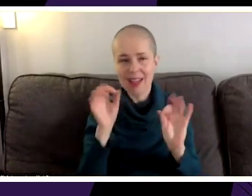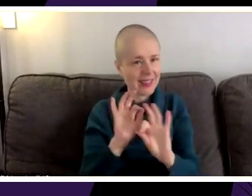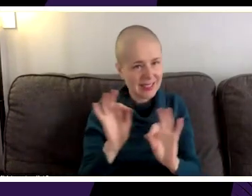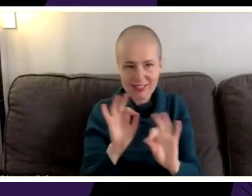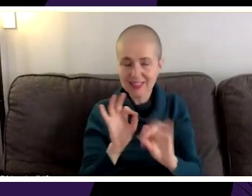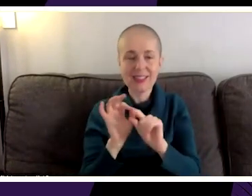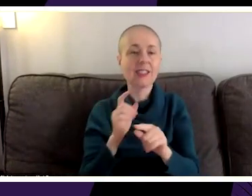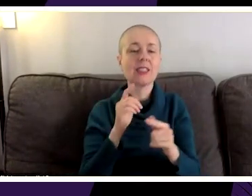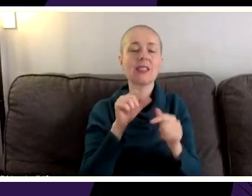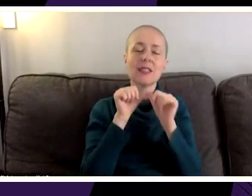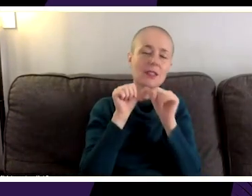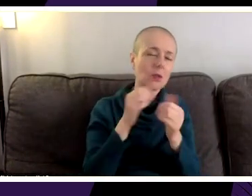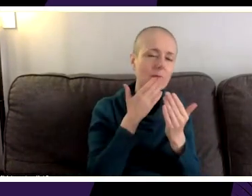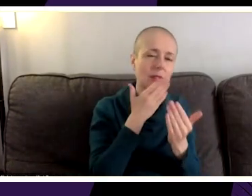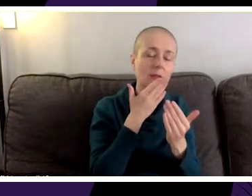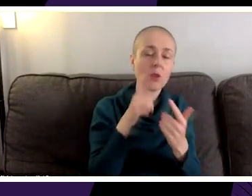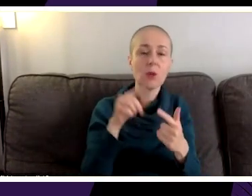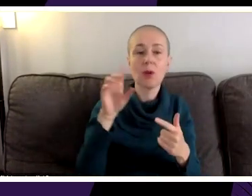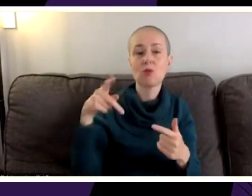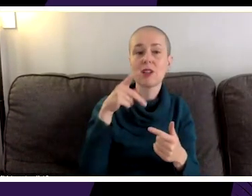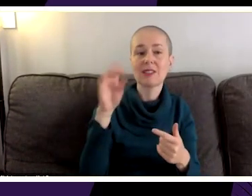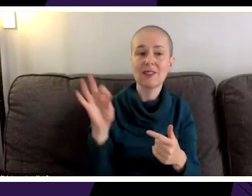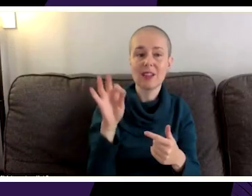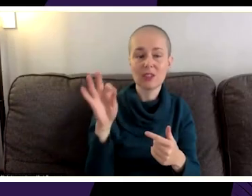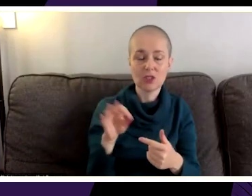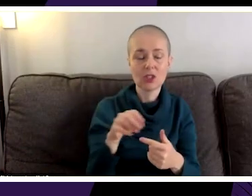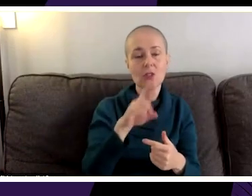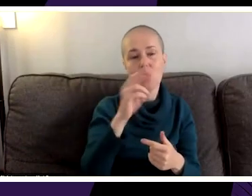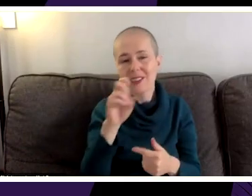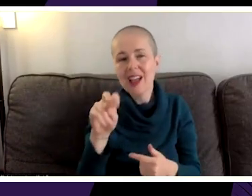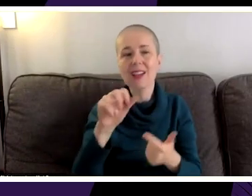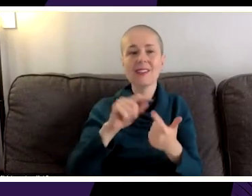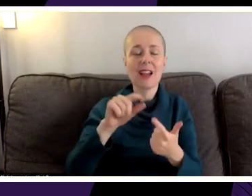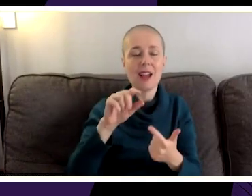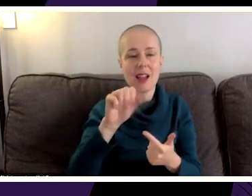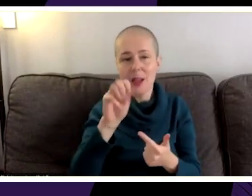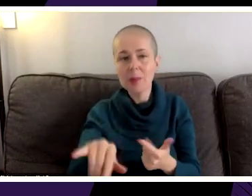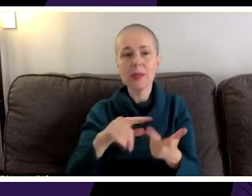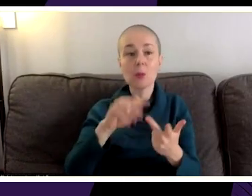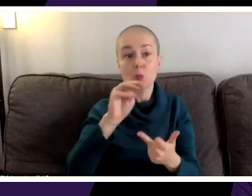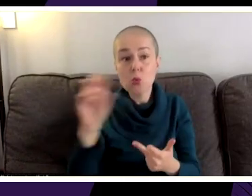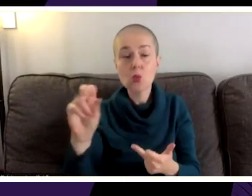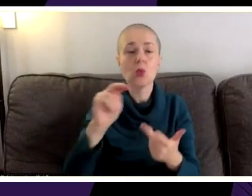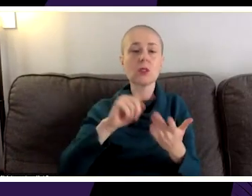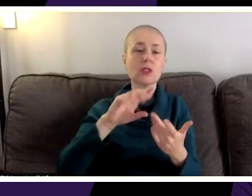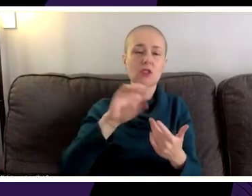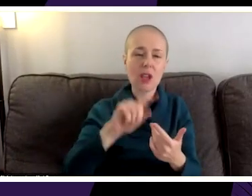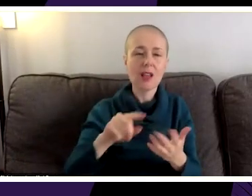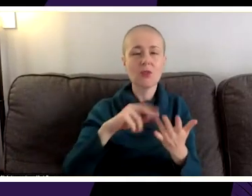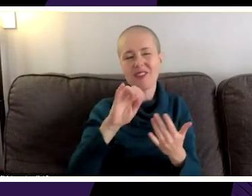grateful for the Processing Foundation, Shin, Roxana, Amy, Moon, Charles, Kit, Raphael, and